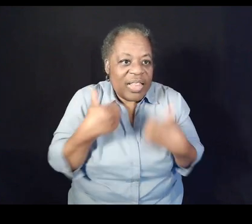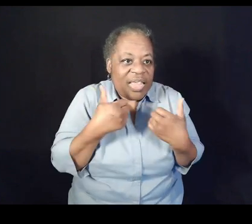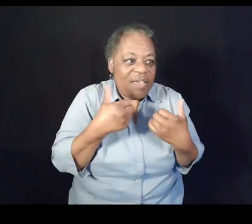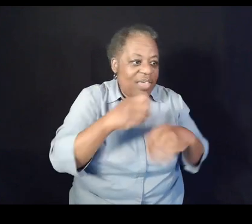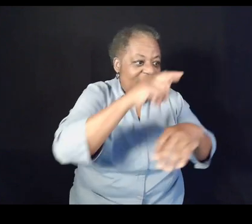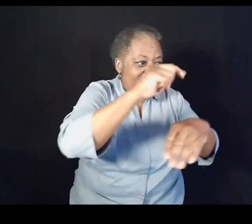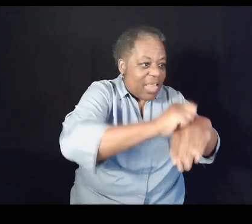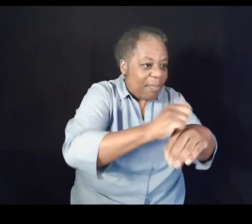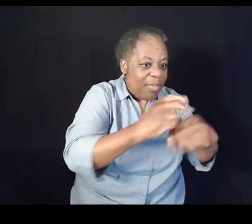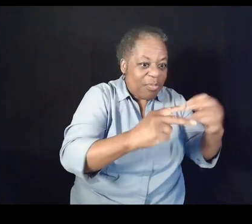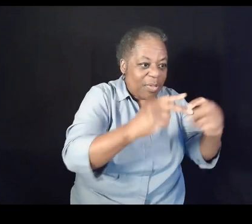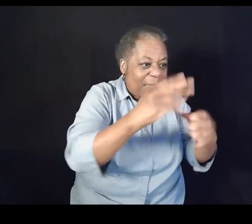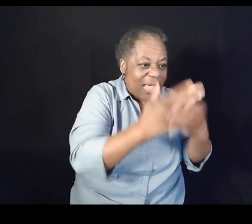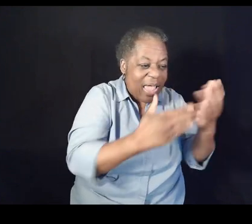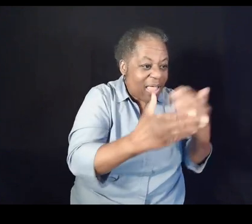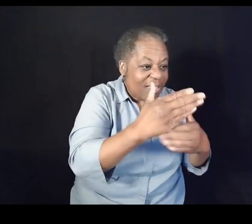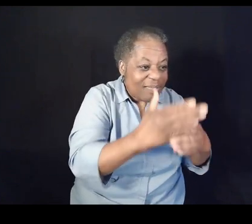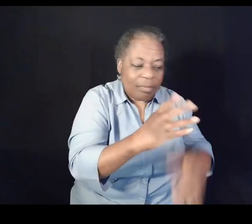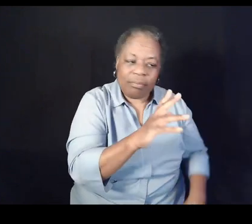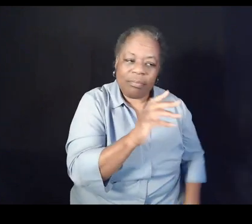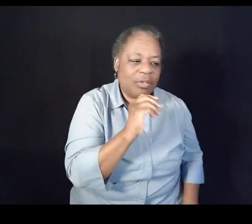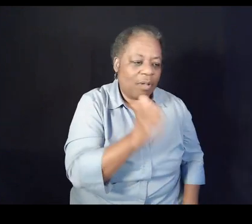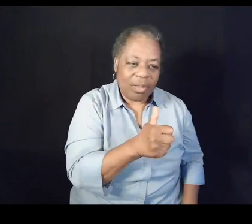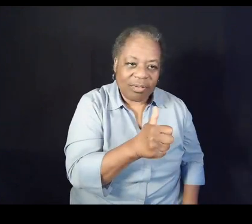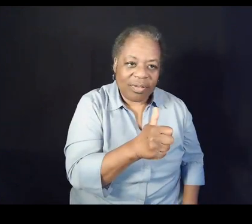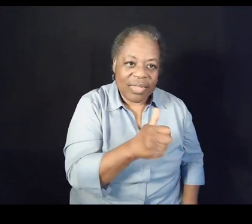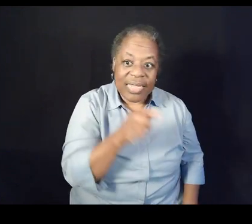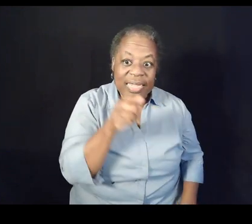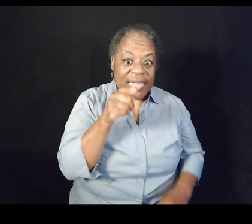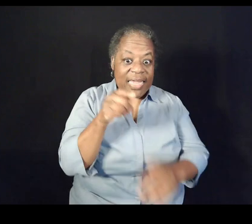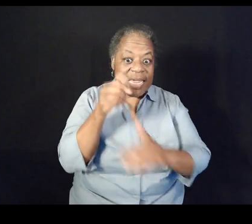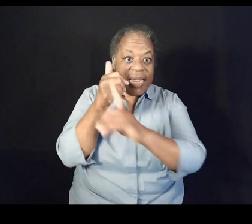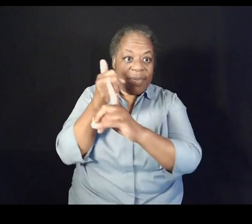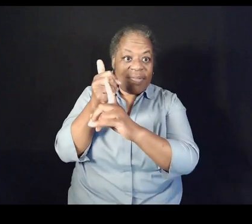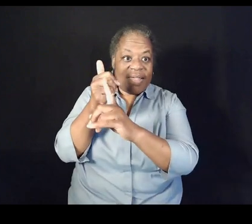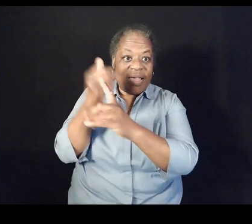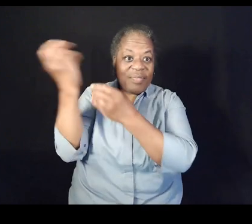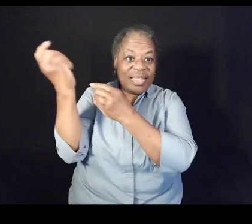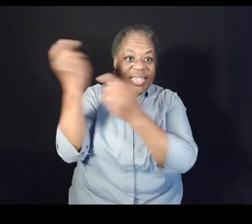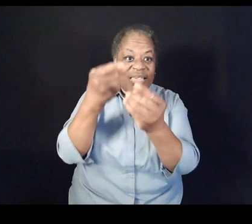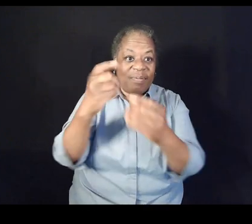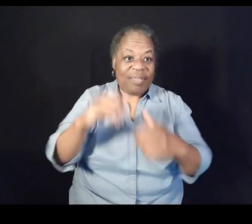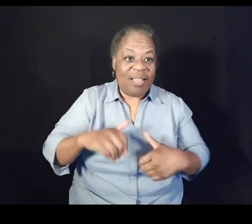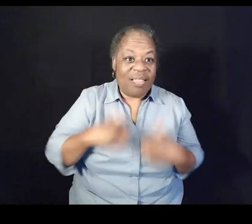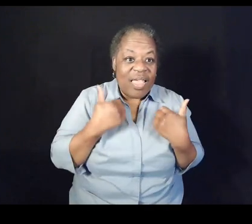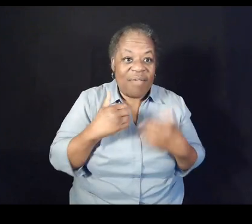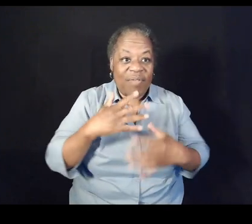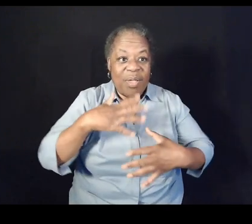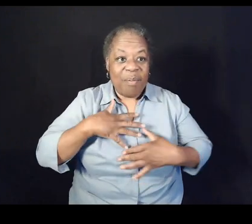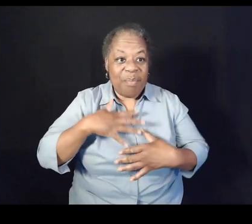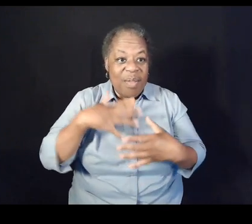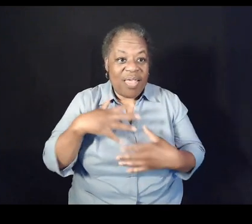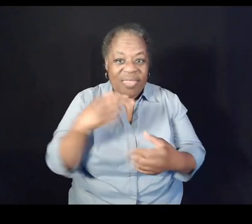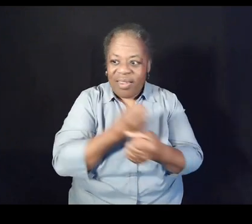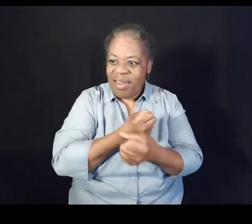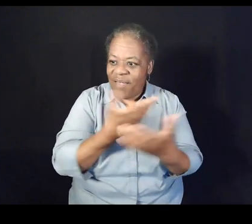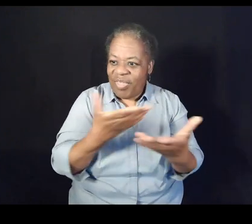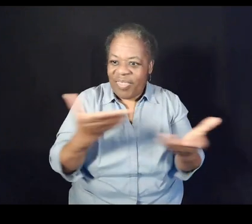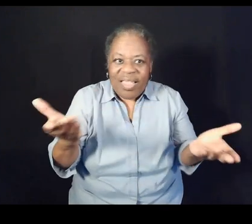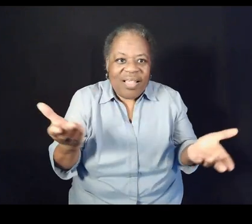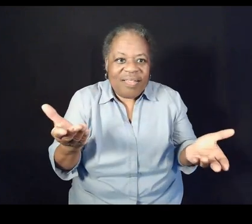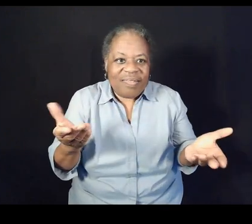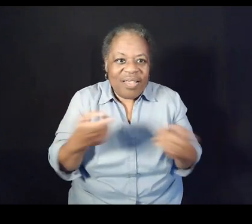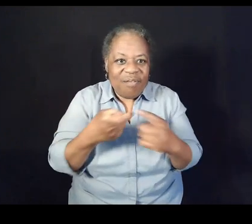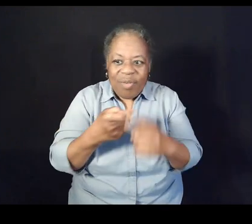by hands. He himself gives everyone life and breath and everything else. From one man, he made